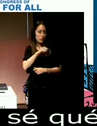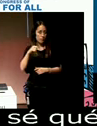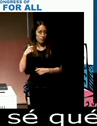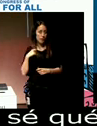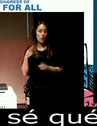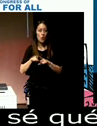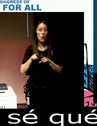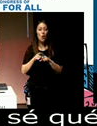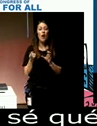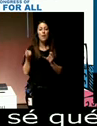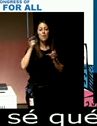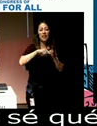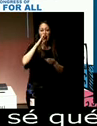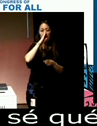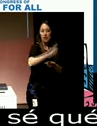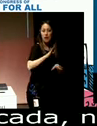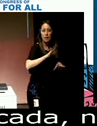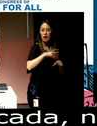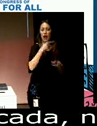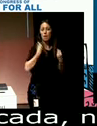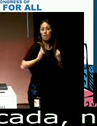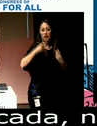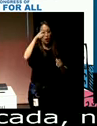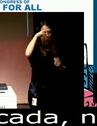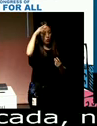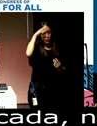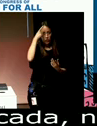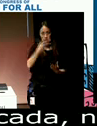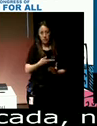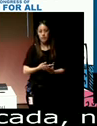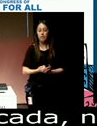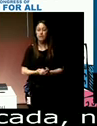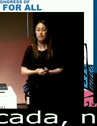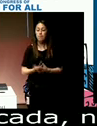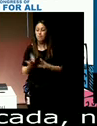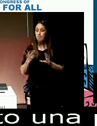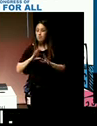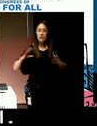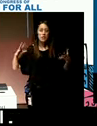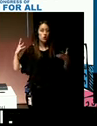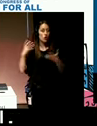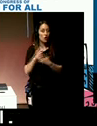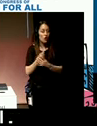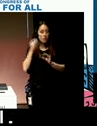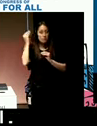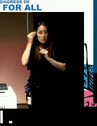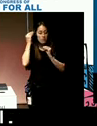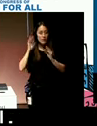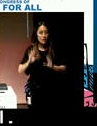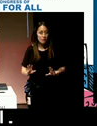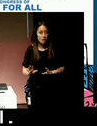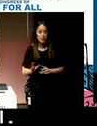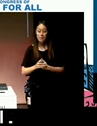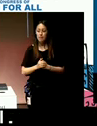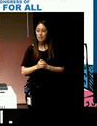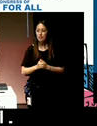To conclude, that's all, I think. Oder? That's the challenge. Oh, the challenge?